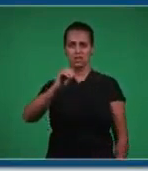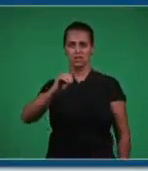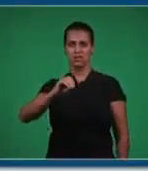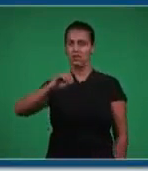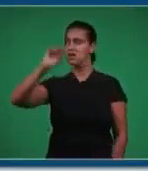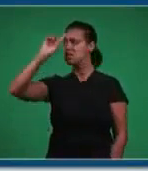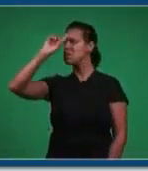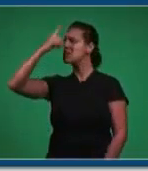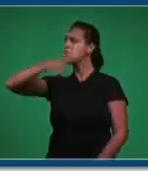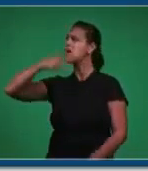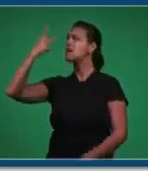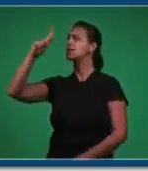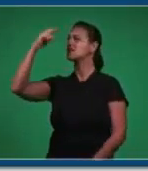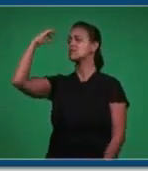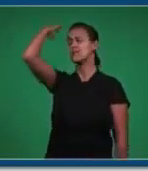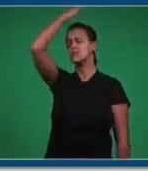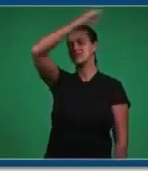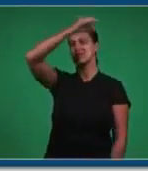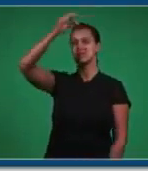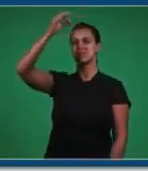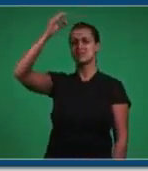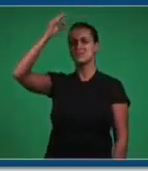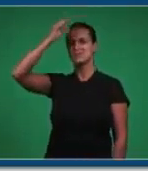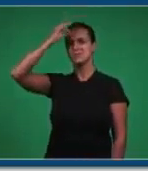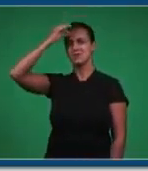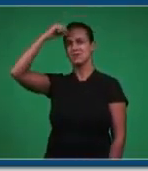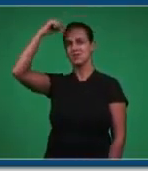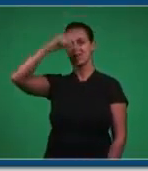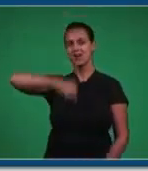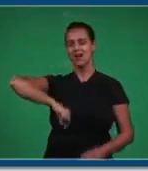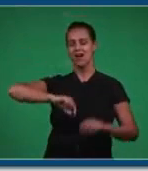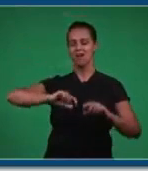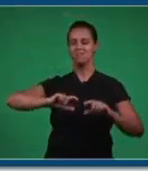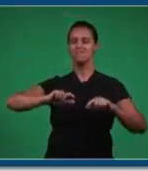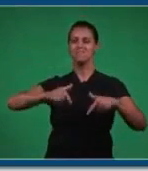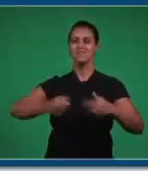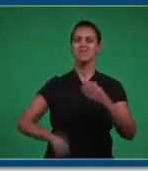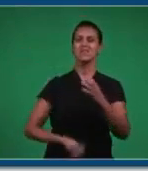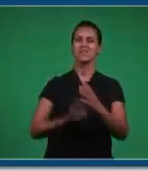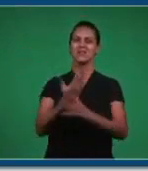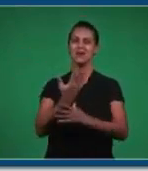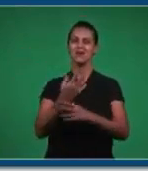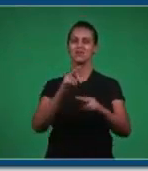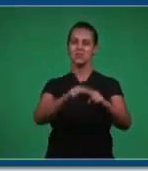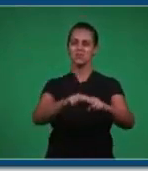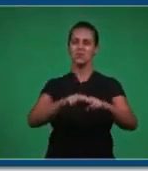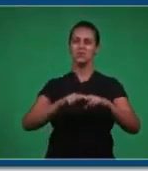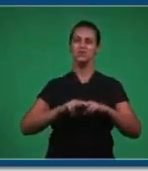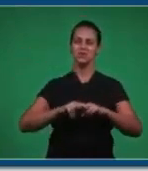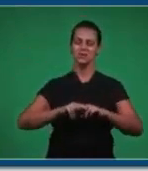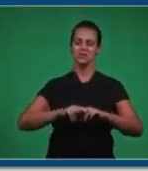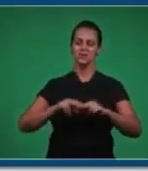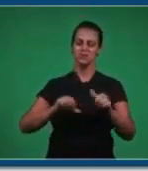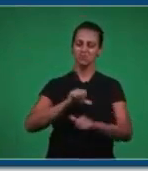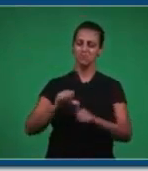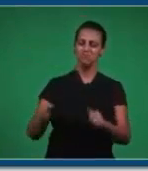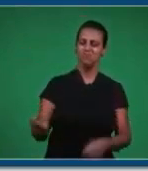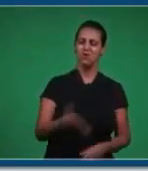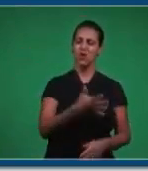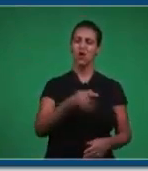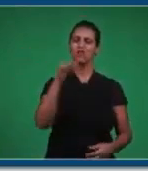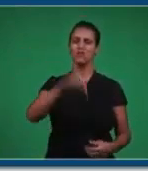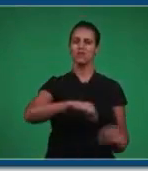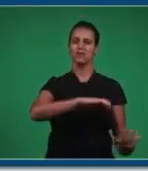Psalm 104:30. Send your spirit, they are created, and therefore renews the face of the